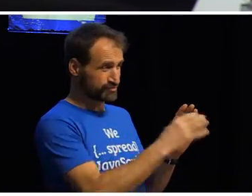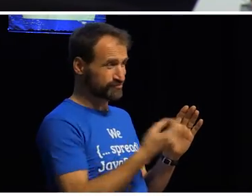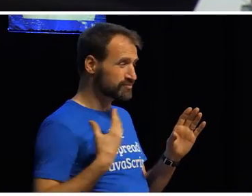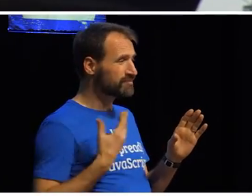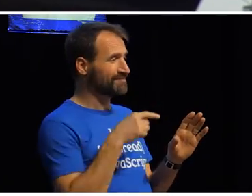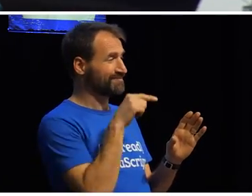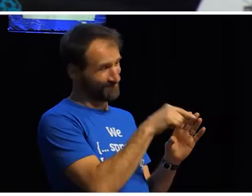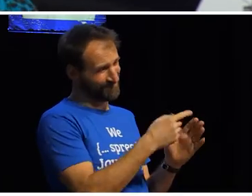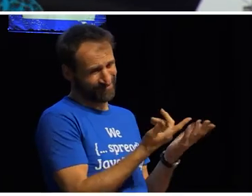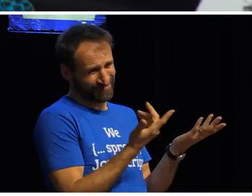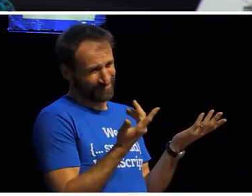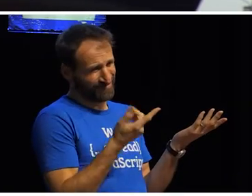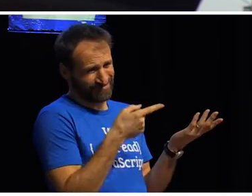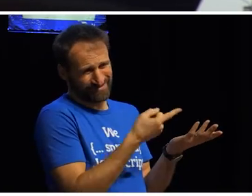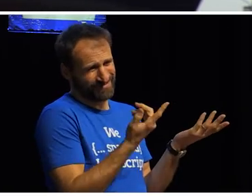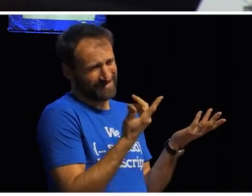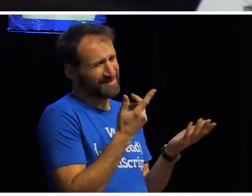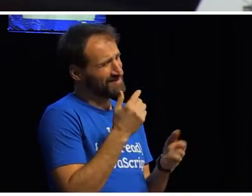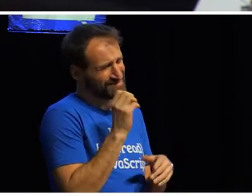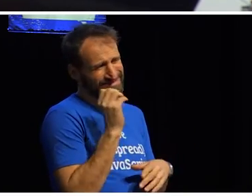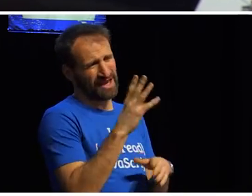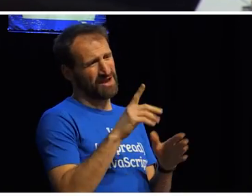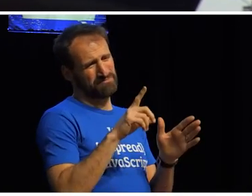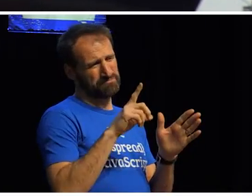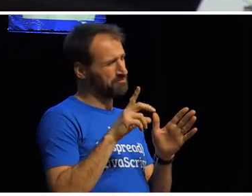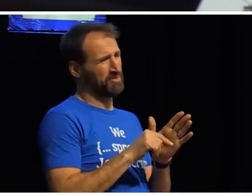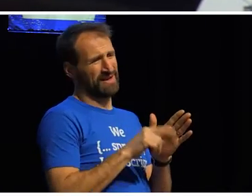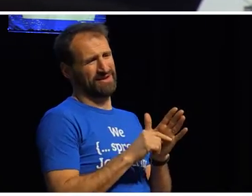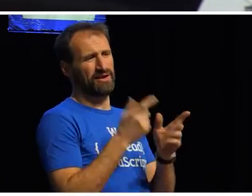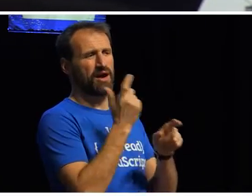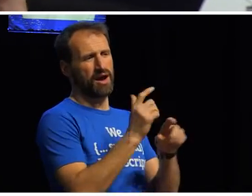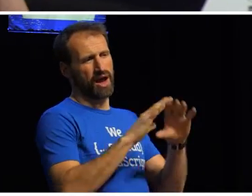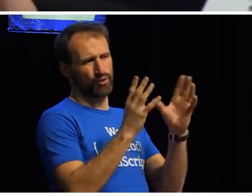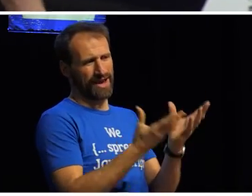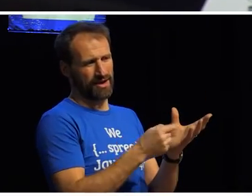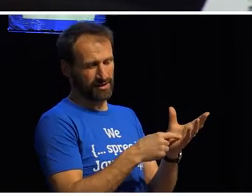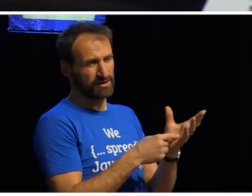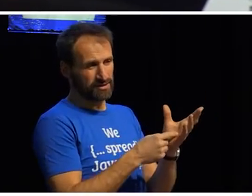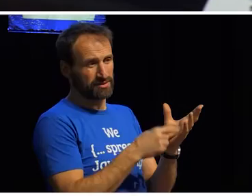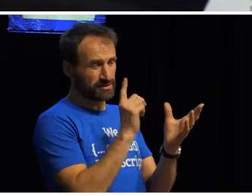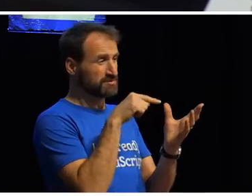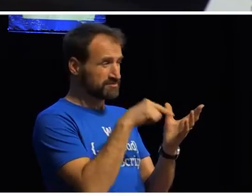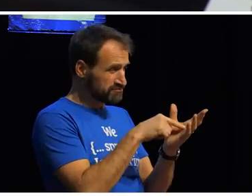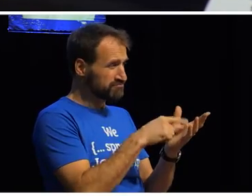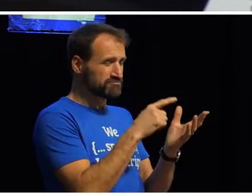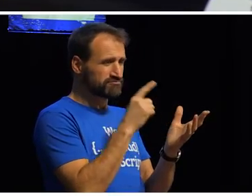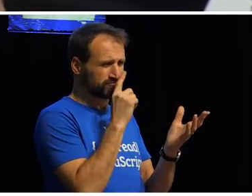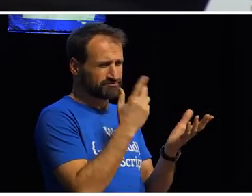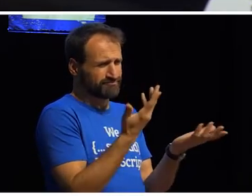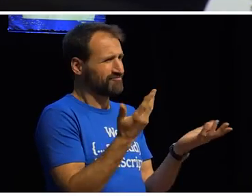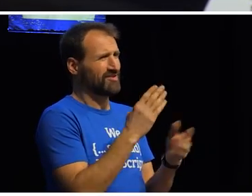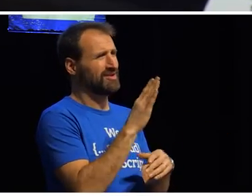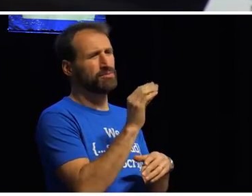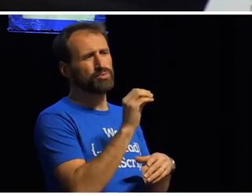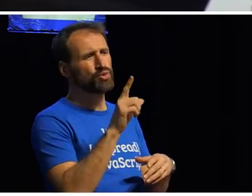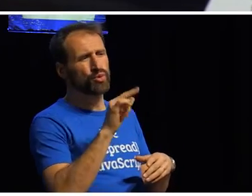really it's really cheap piece of hardware. So it detects only motion is detected or not. It's like a Boolean. It's